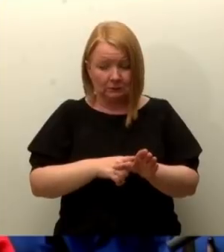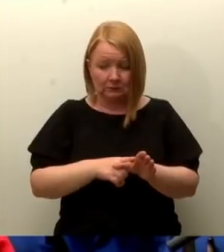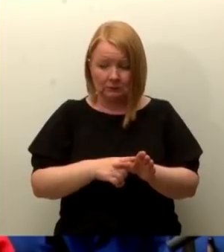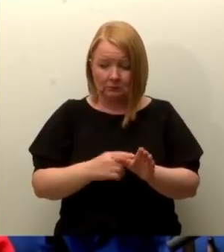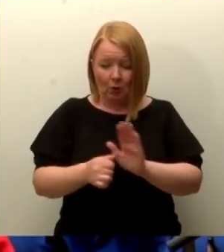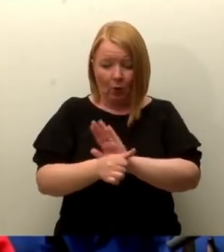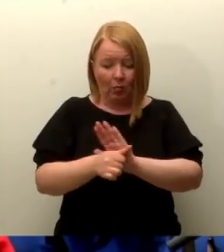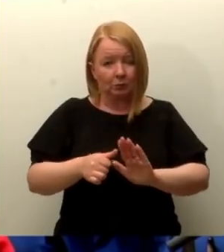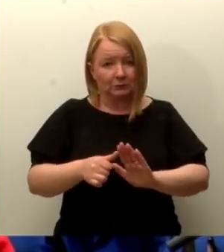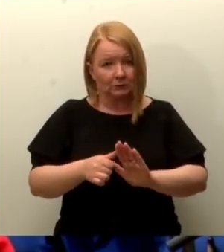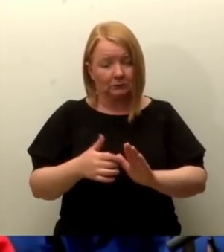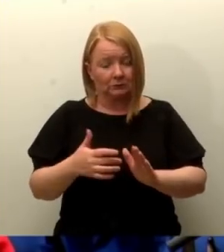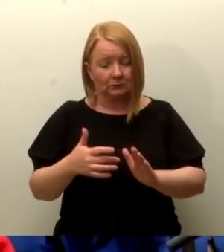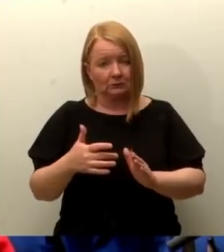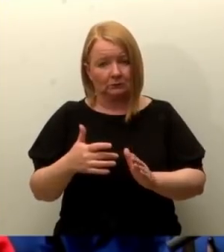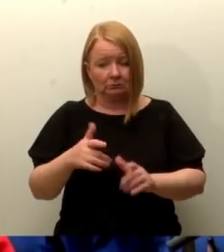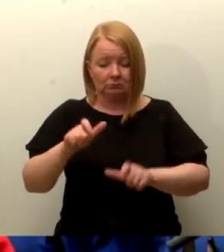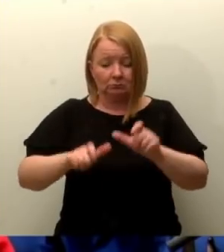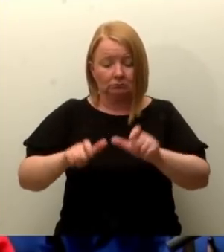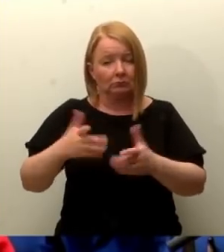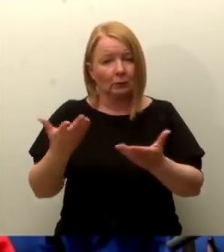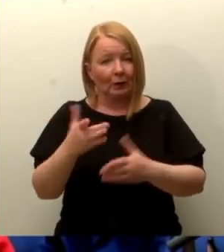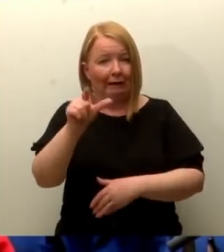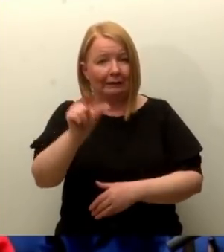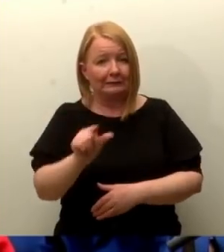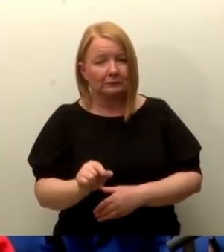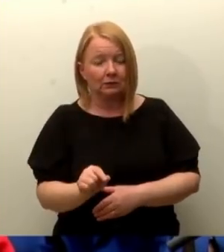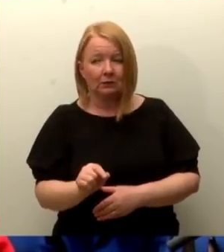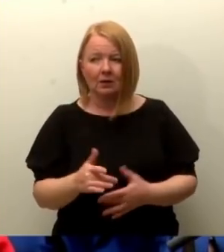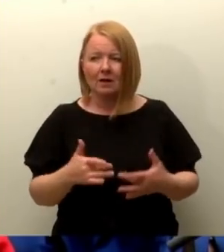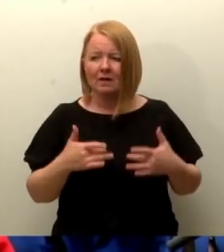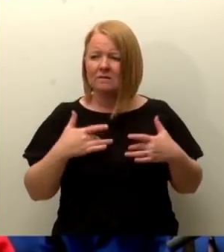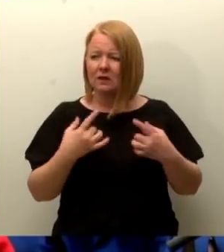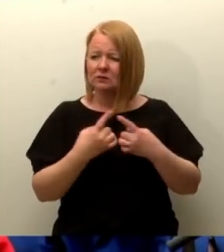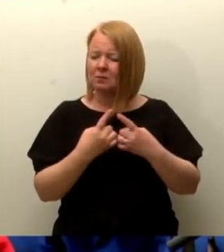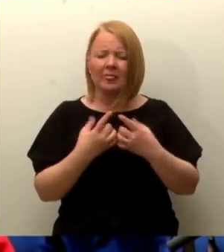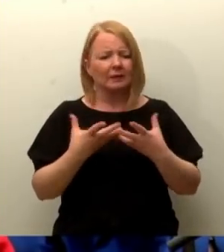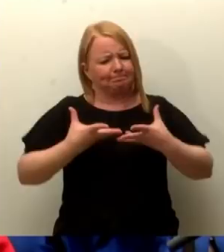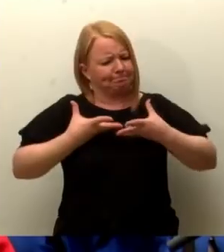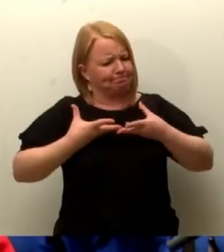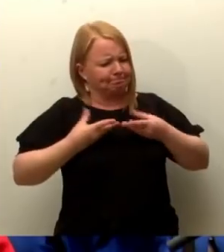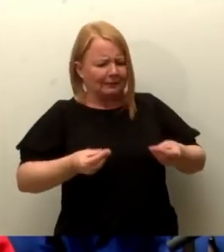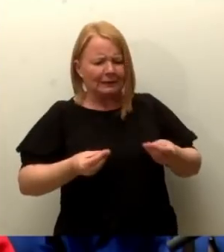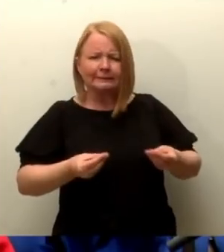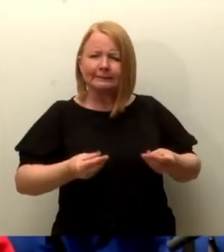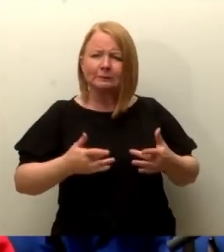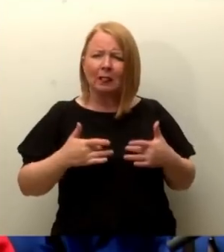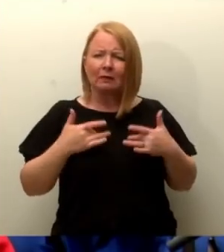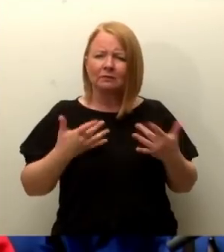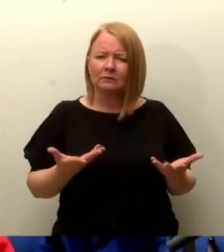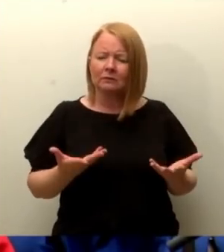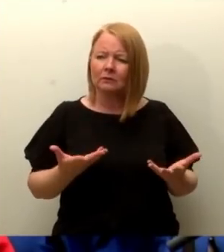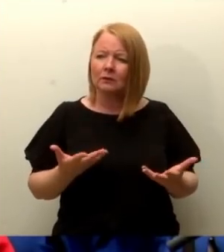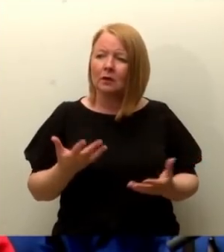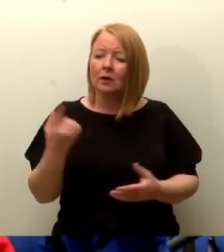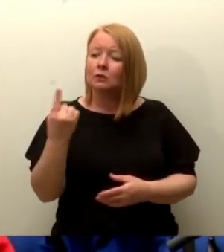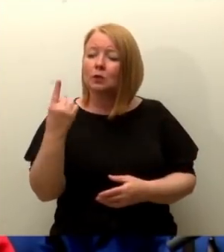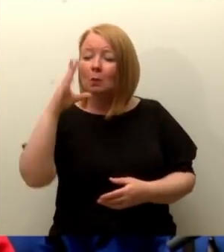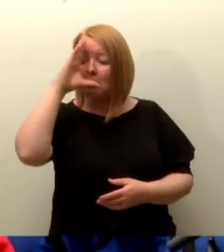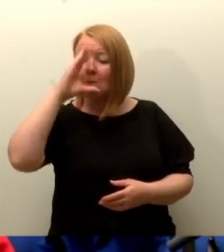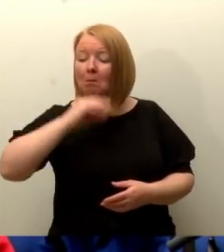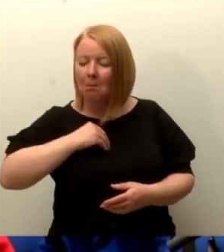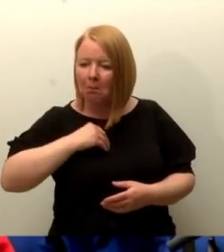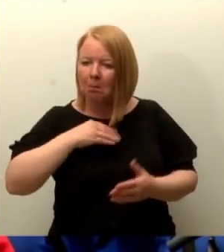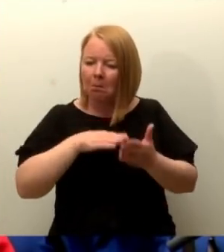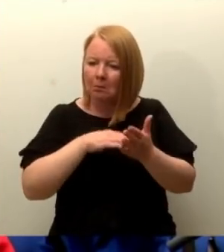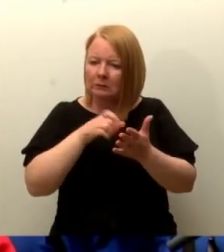in Pune, India, I felt that there's something missing in my life. And somebody told me about this MCH course